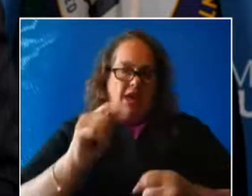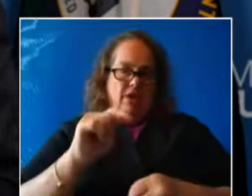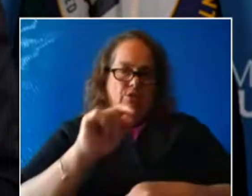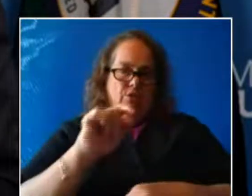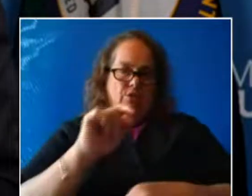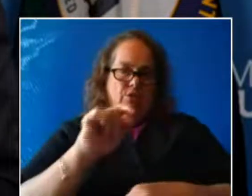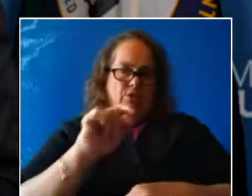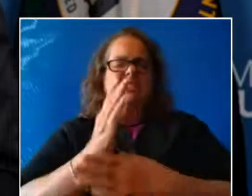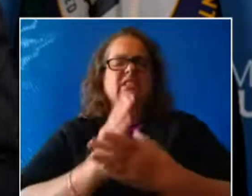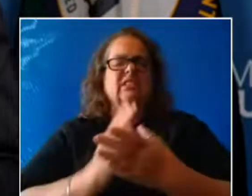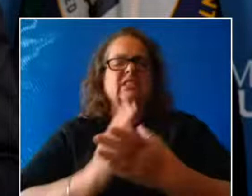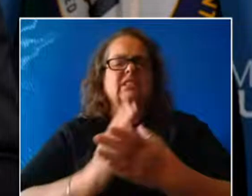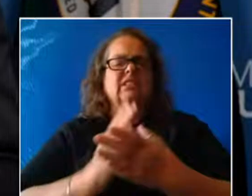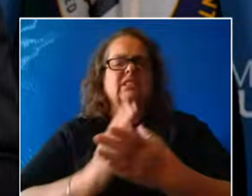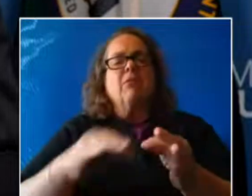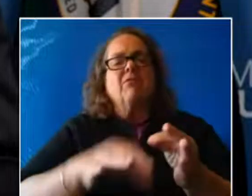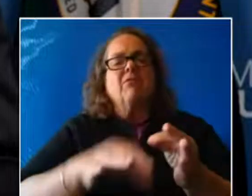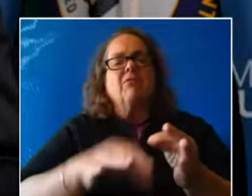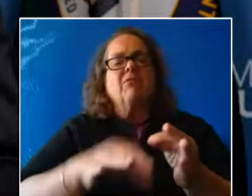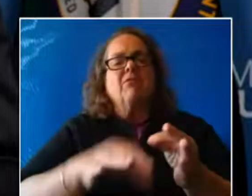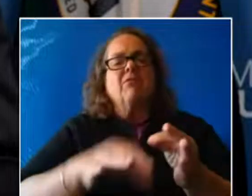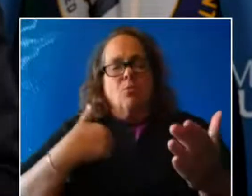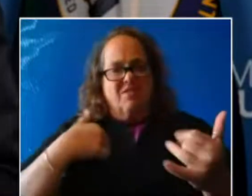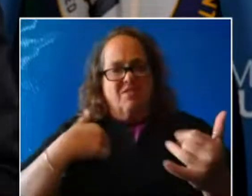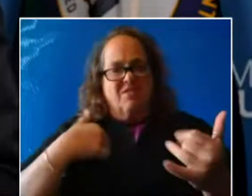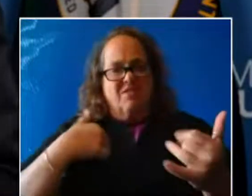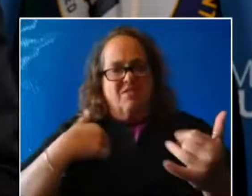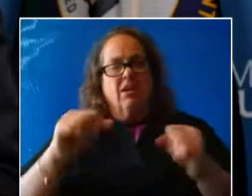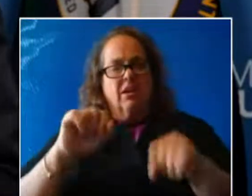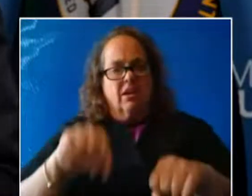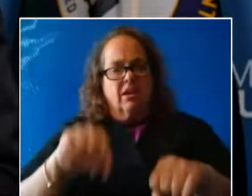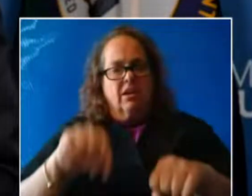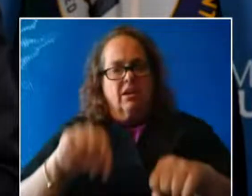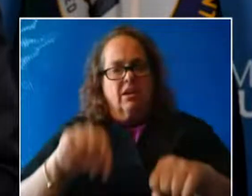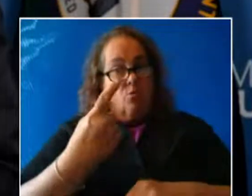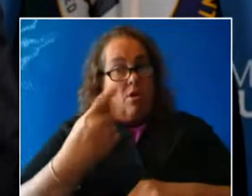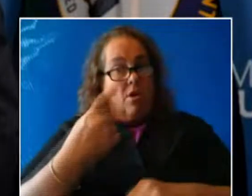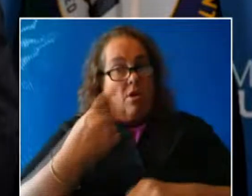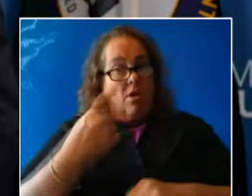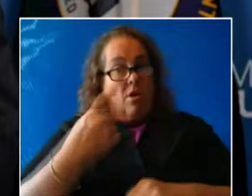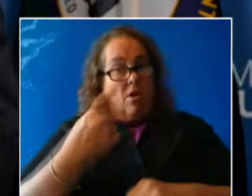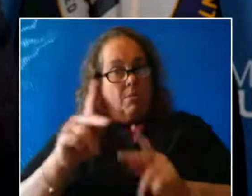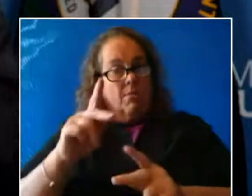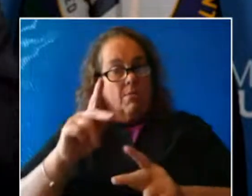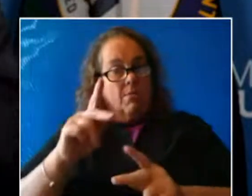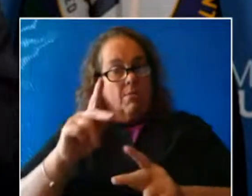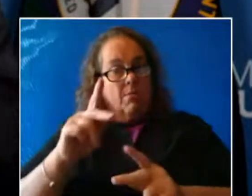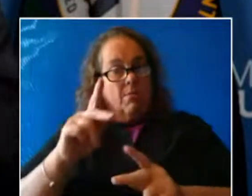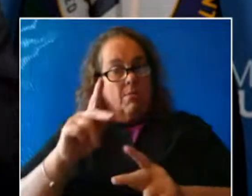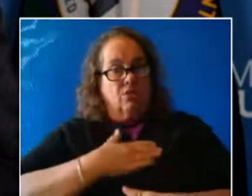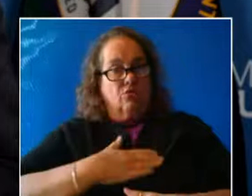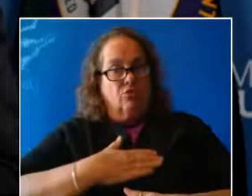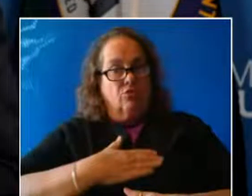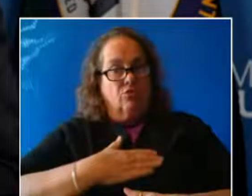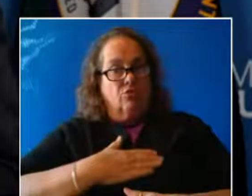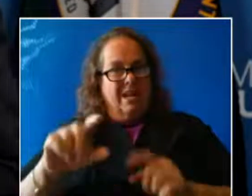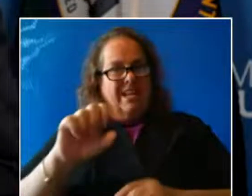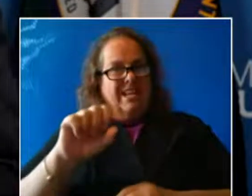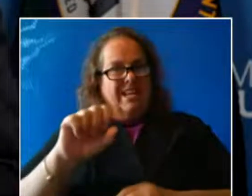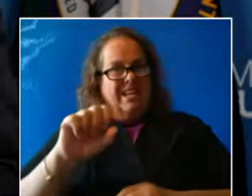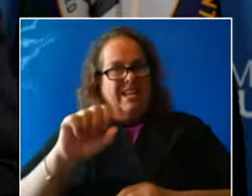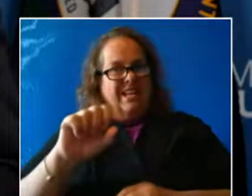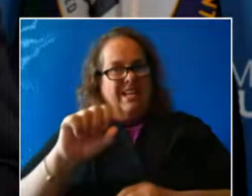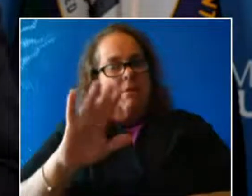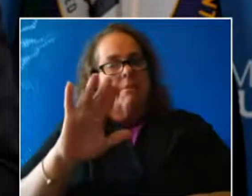do. One that I hope people are able to enjoy, but again, safely by wearing these, is we're going to be